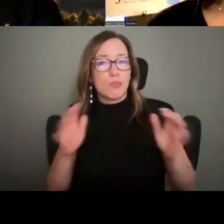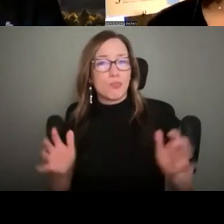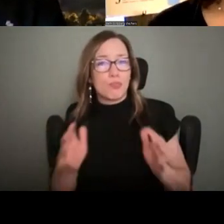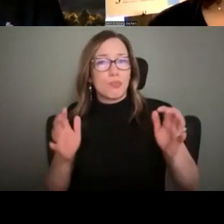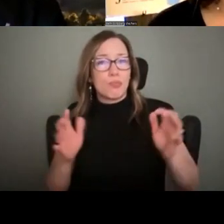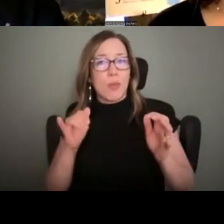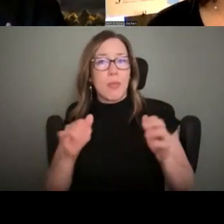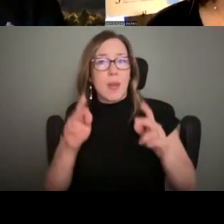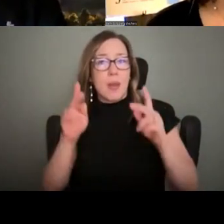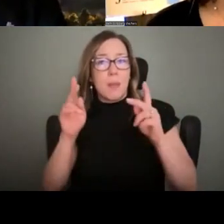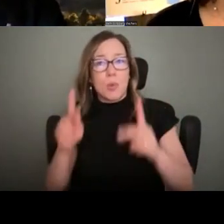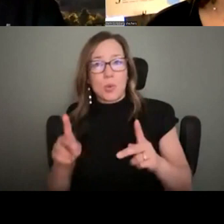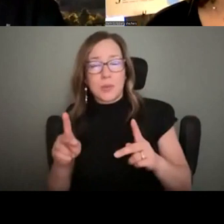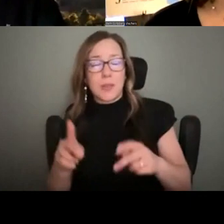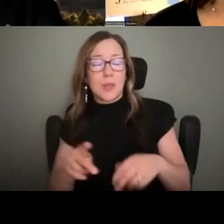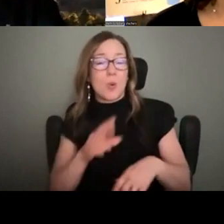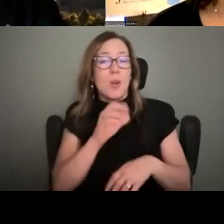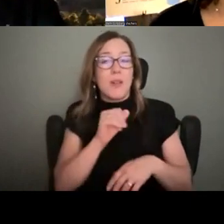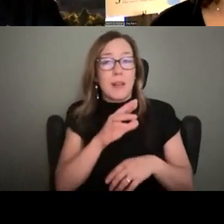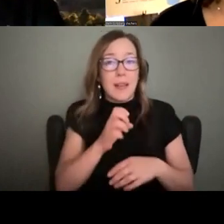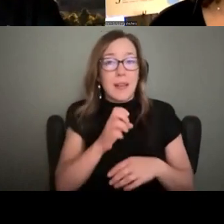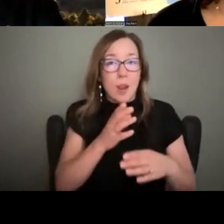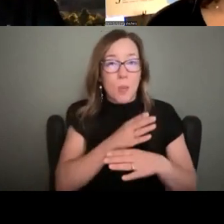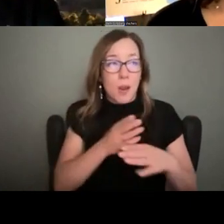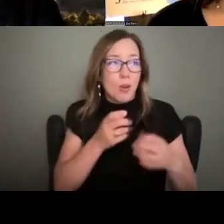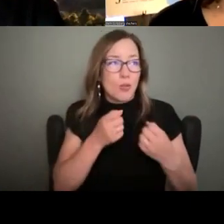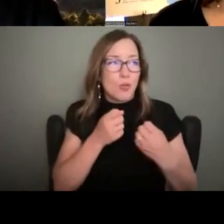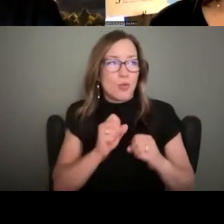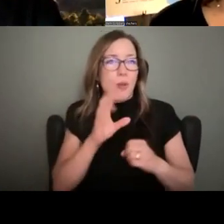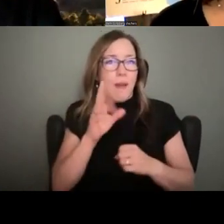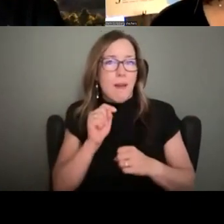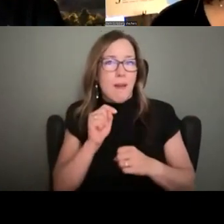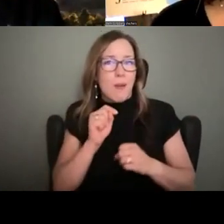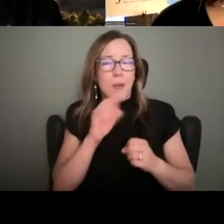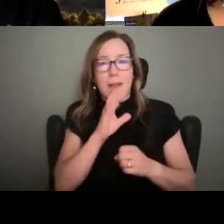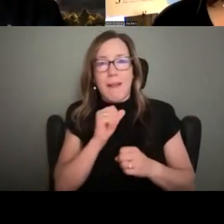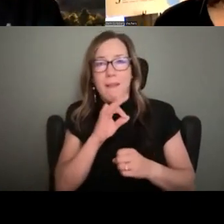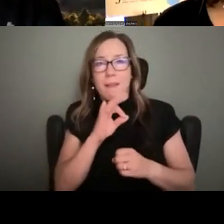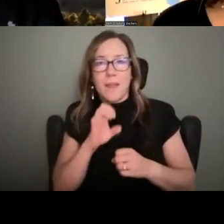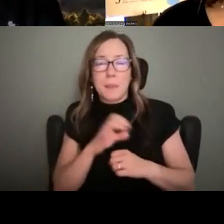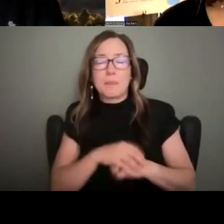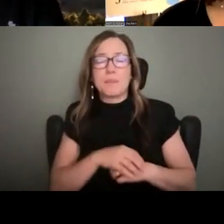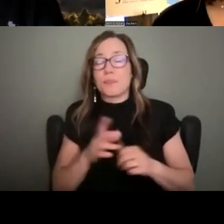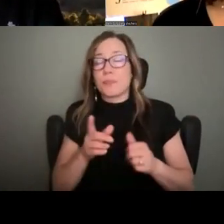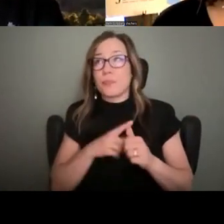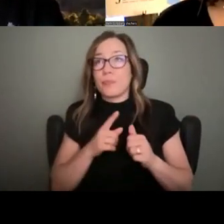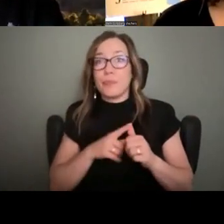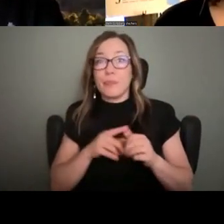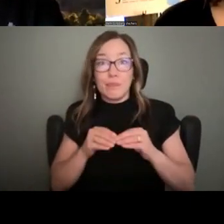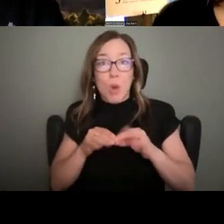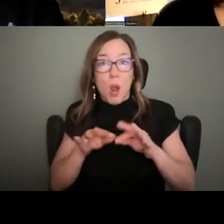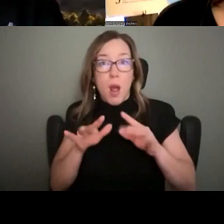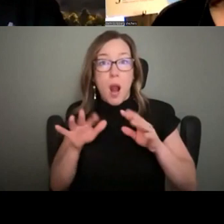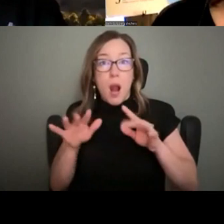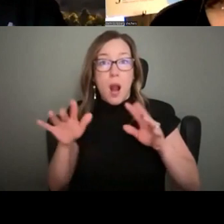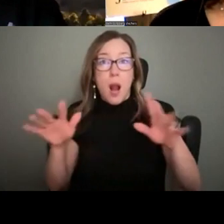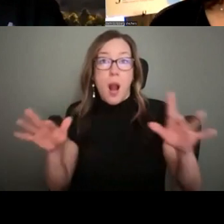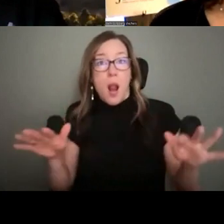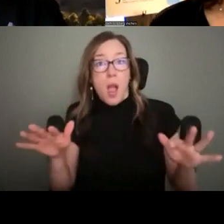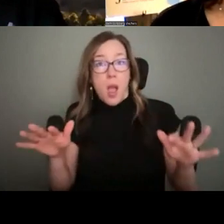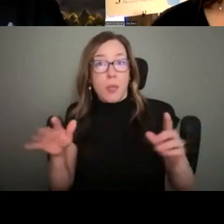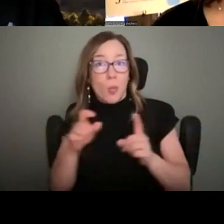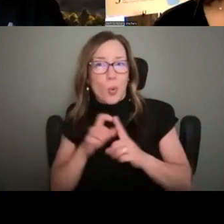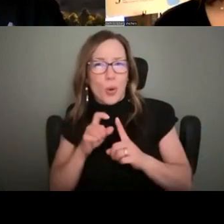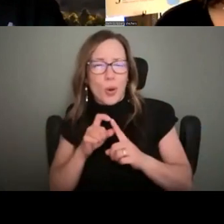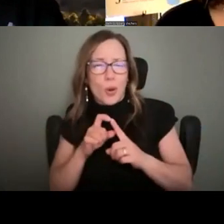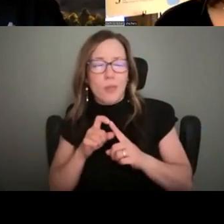individual or a care pair to try out a cafe. First and foremost, help spread the word, because a lot of people in the